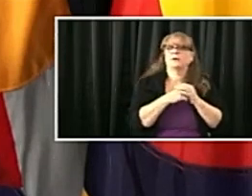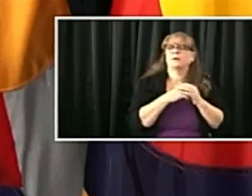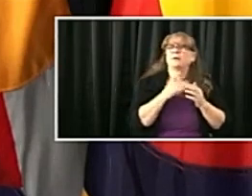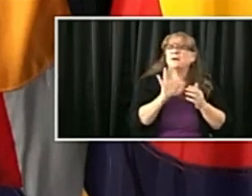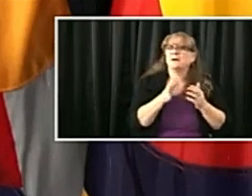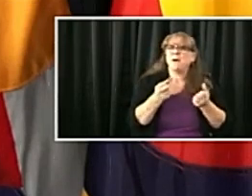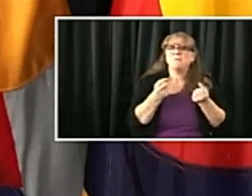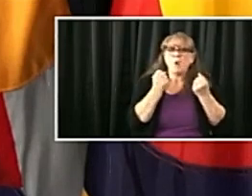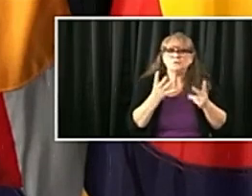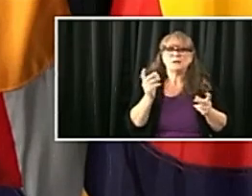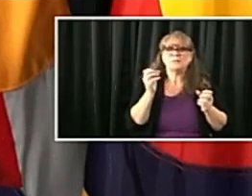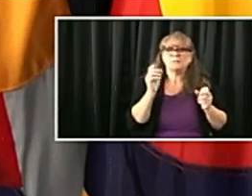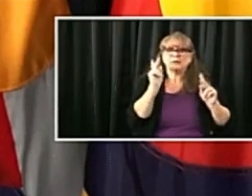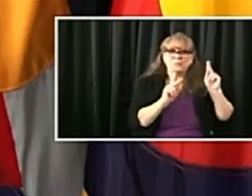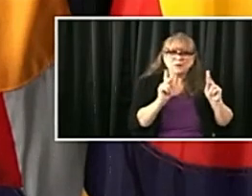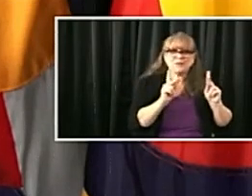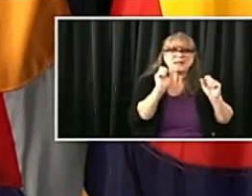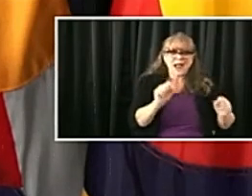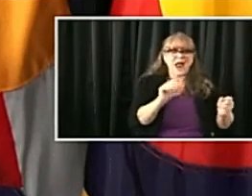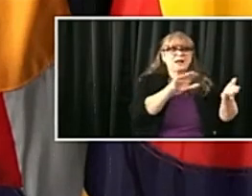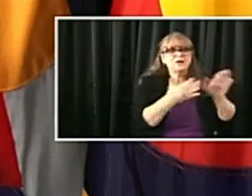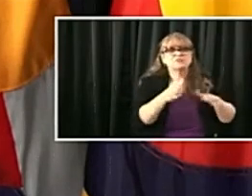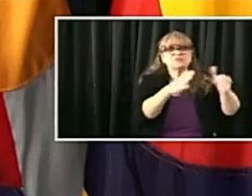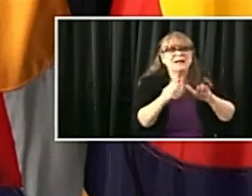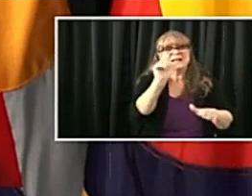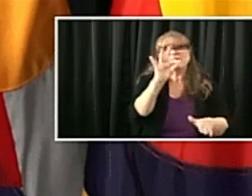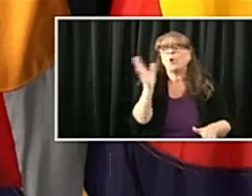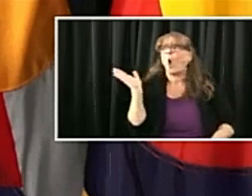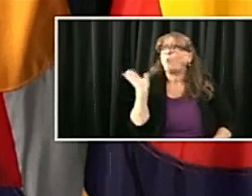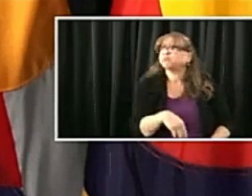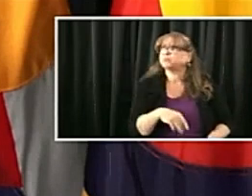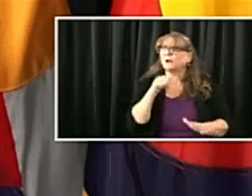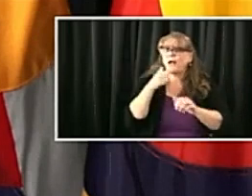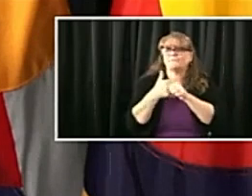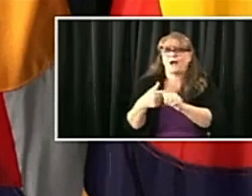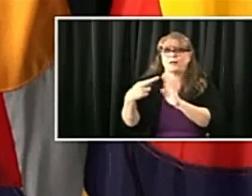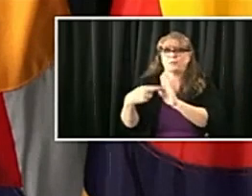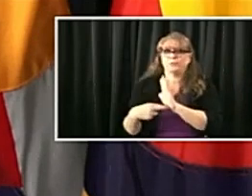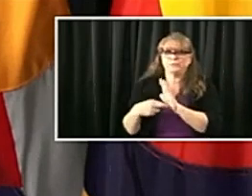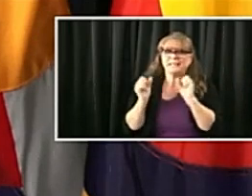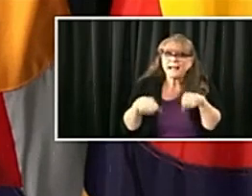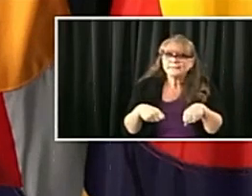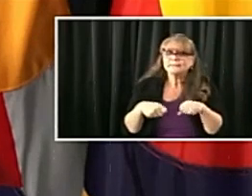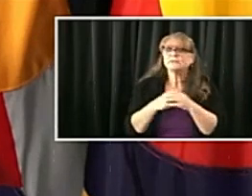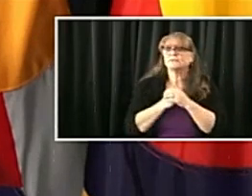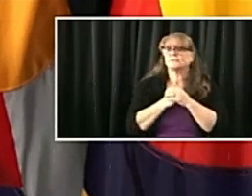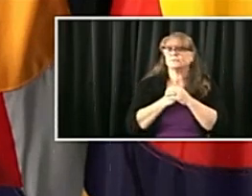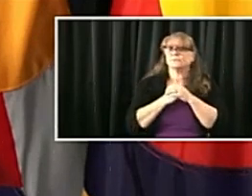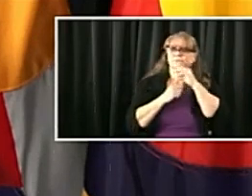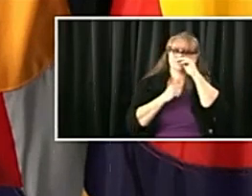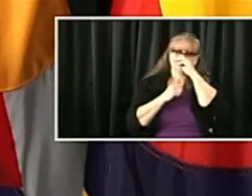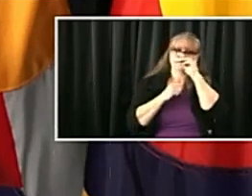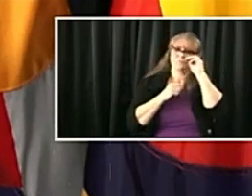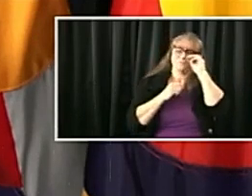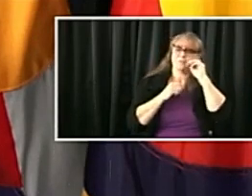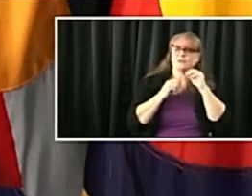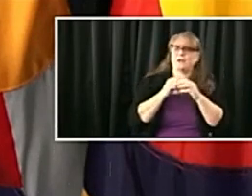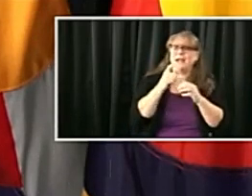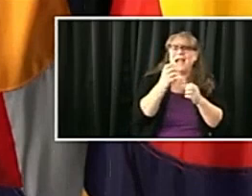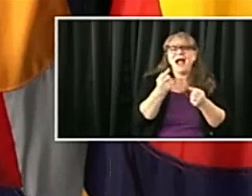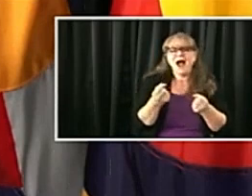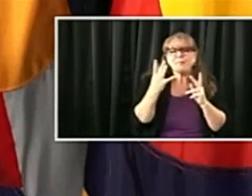who very likely will die from this deadly virus. And how many exactly